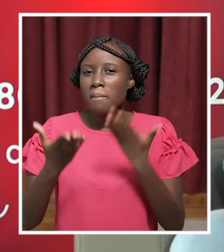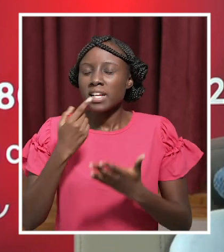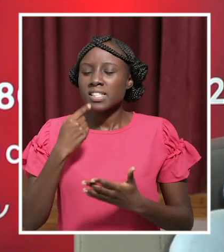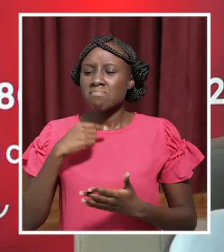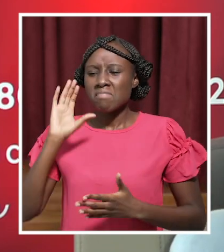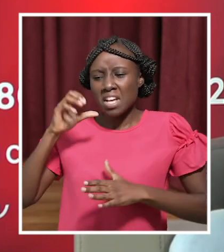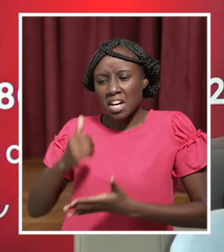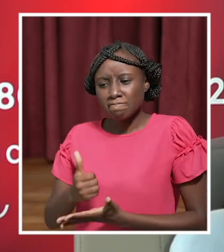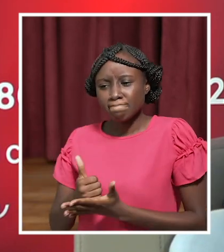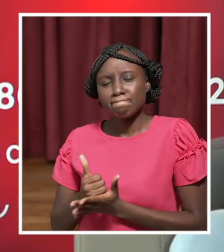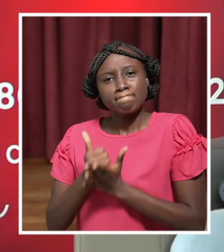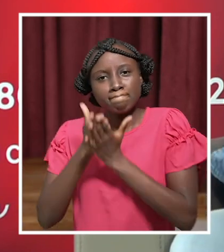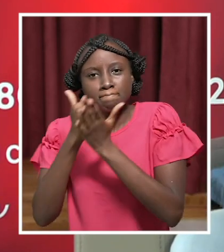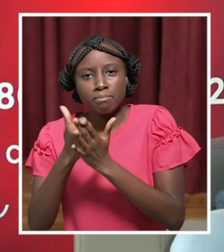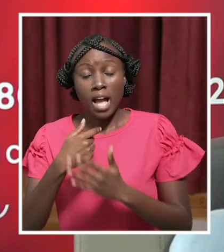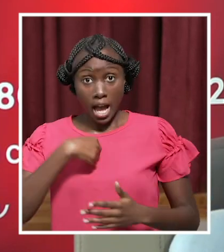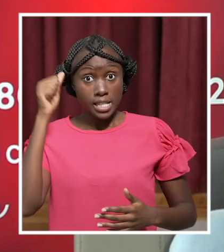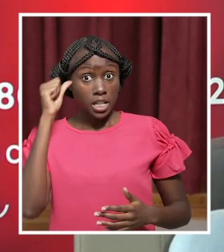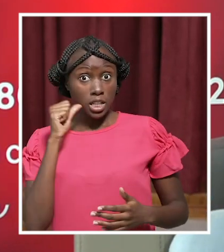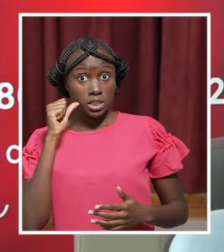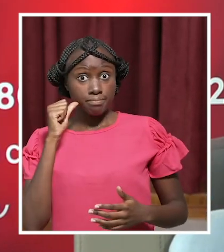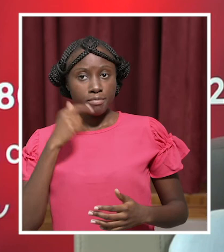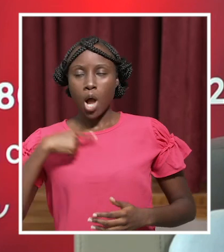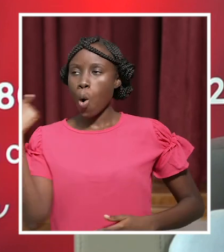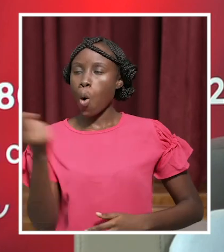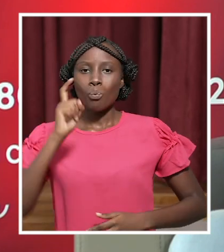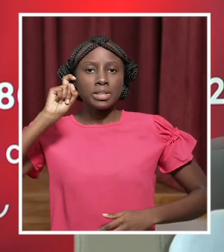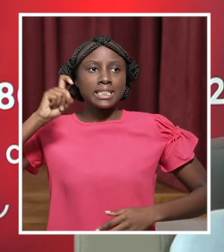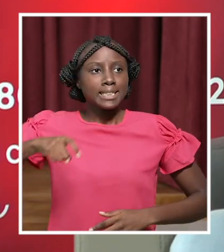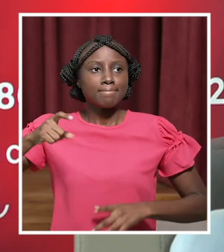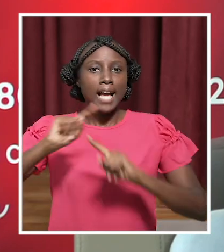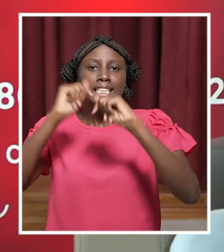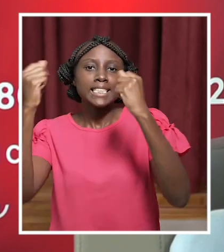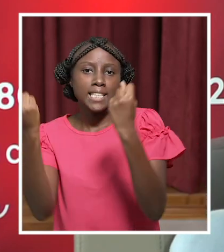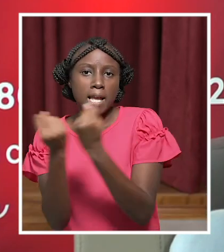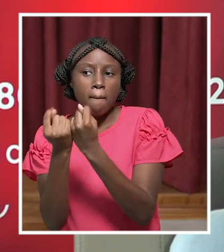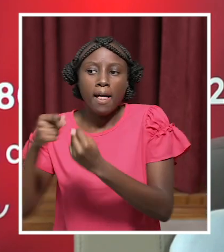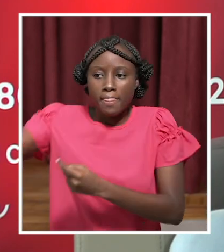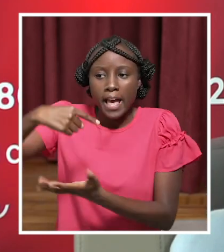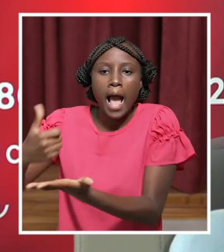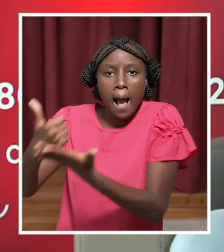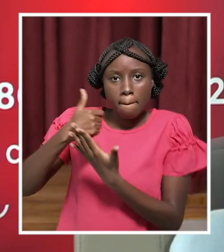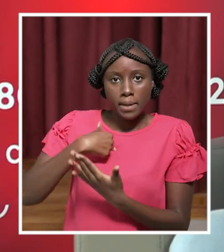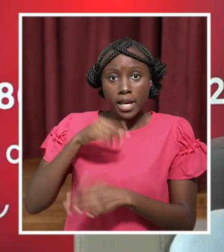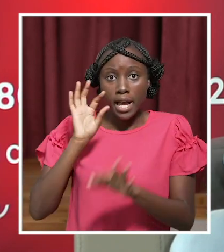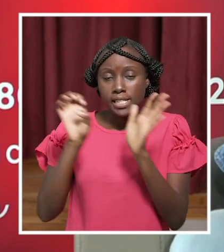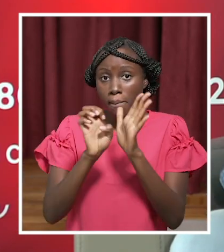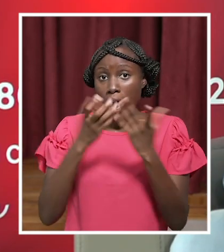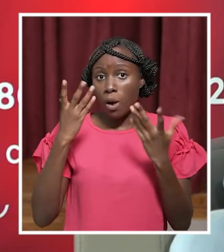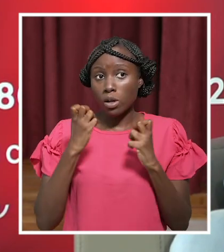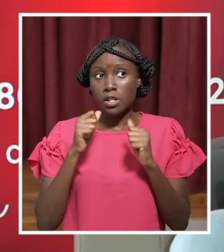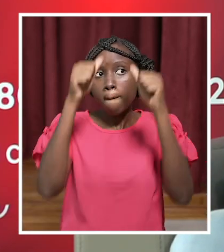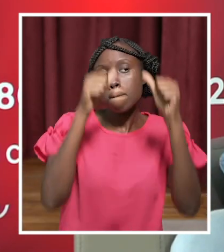the team-oriented. As an adult, I need a team of people around me. So I need, every time I do something to put up on social media or